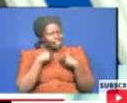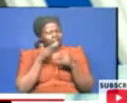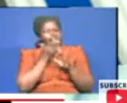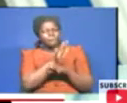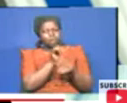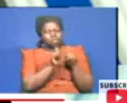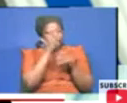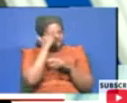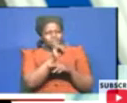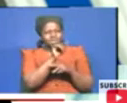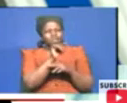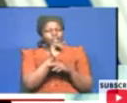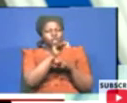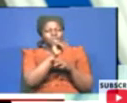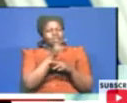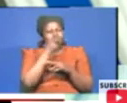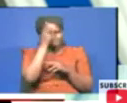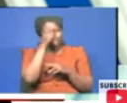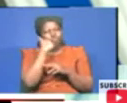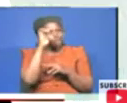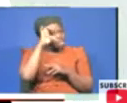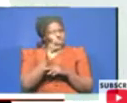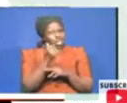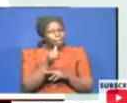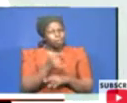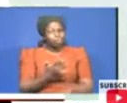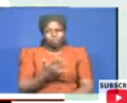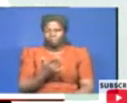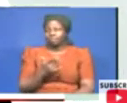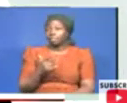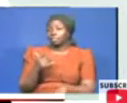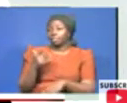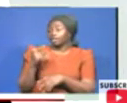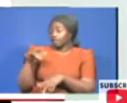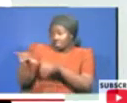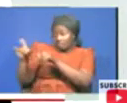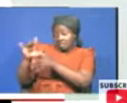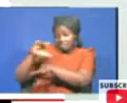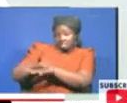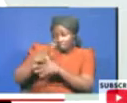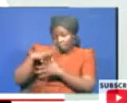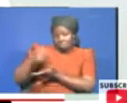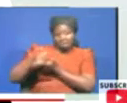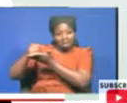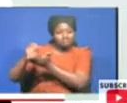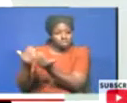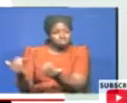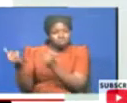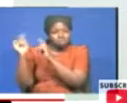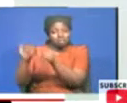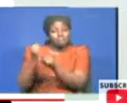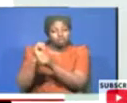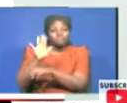are illiterate, for example? They get the people to help them, to help the children to do their